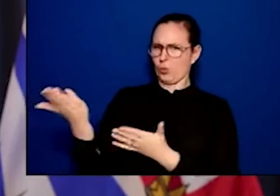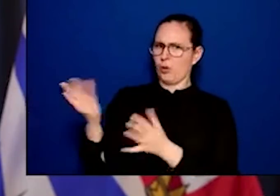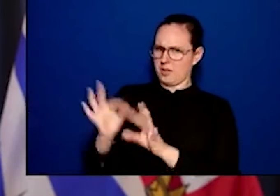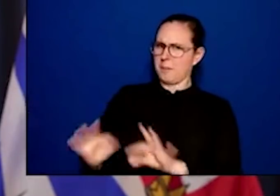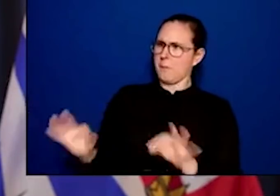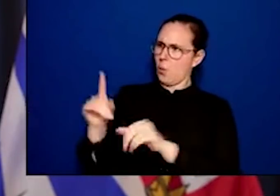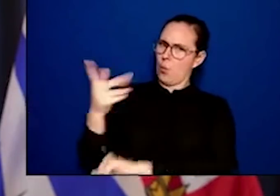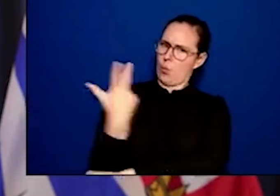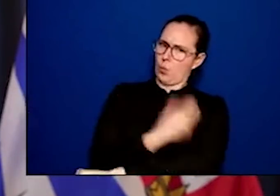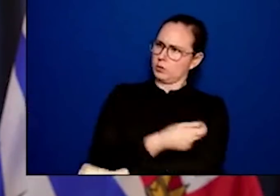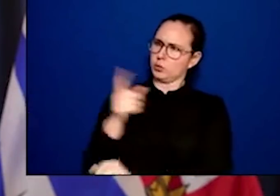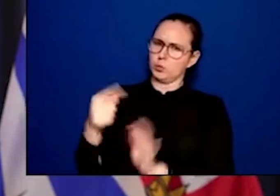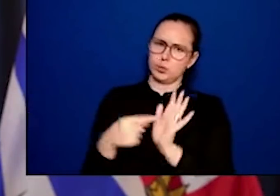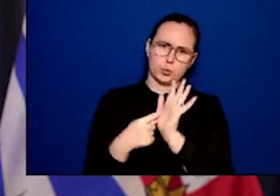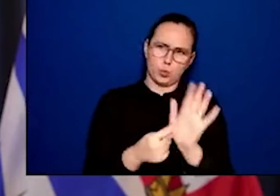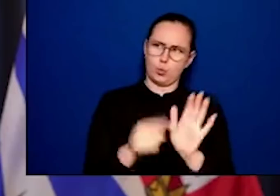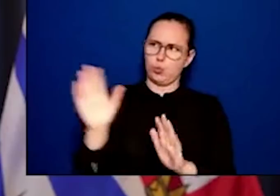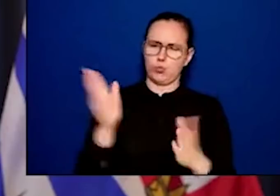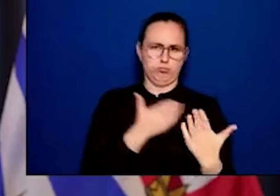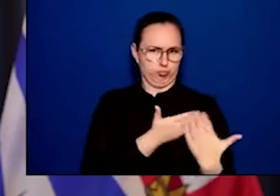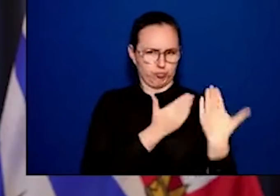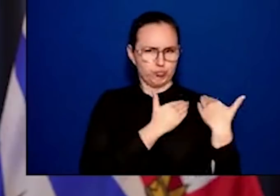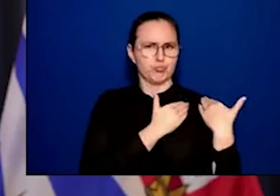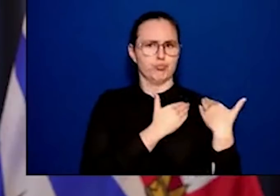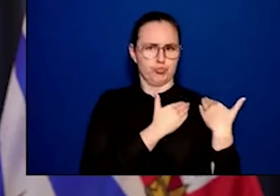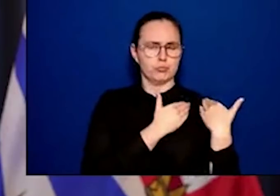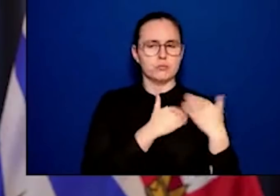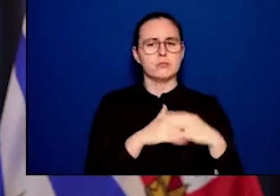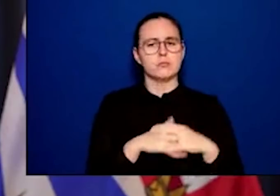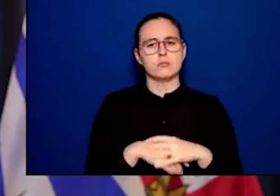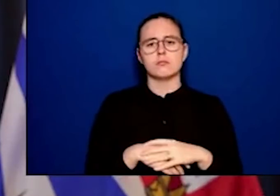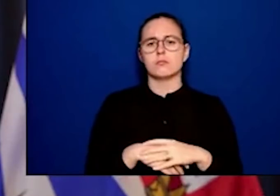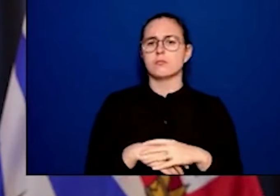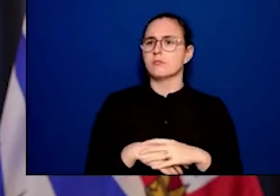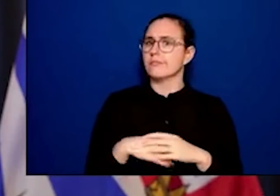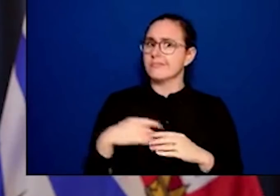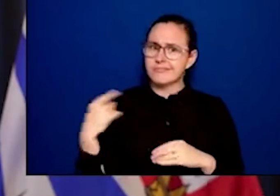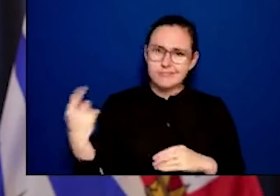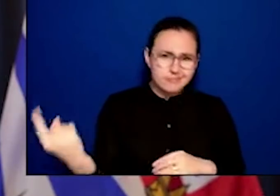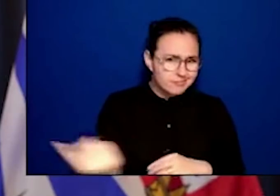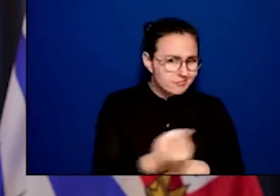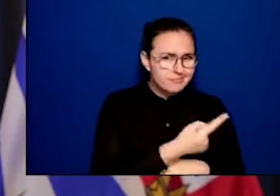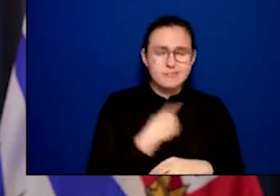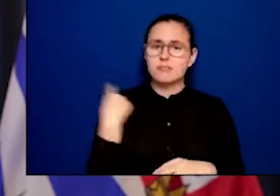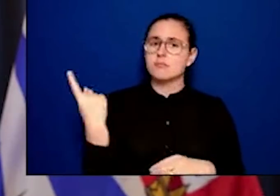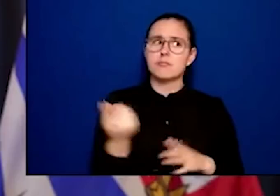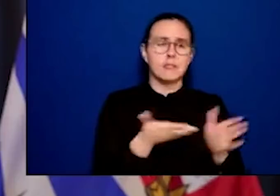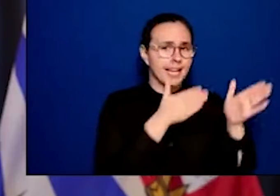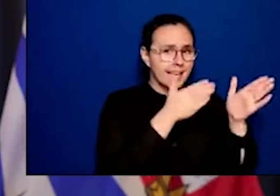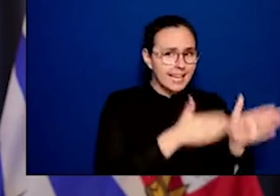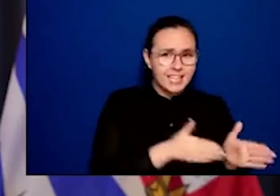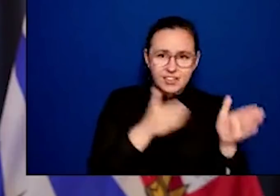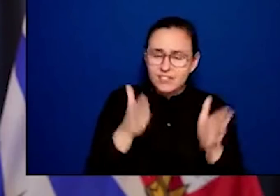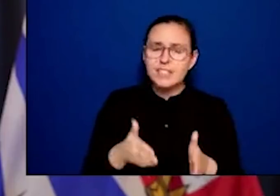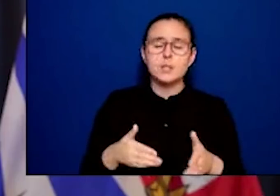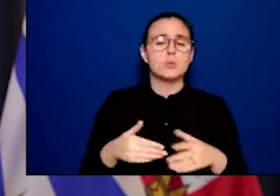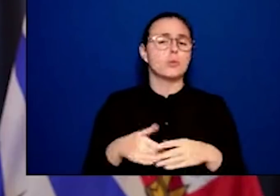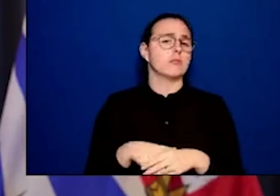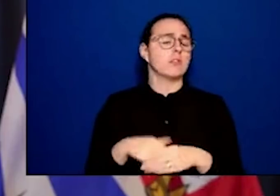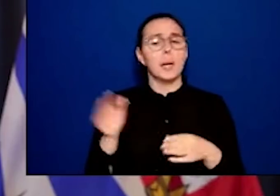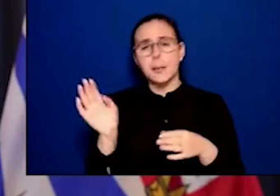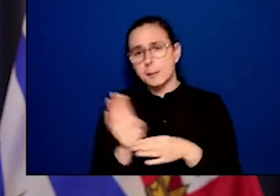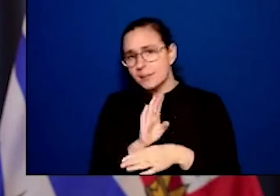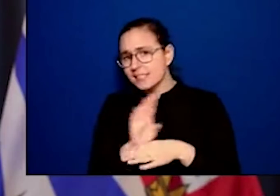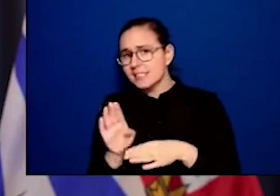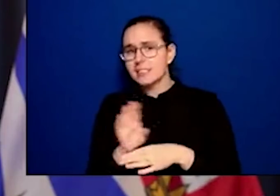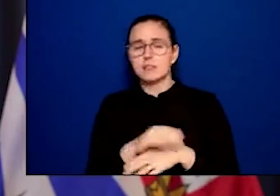It's of the utmost importance that all of us, government, business, and individuals, show leadership on vaccination to make sure everyone